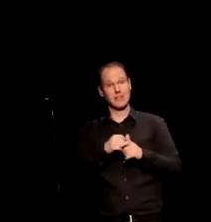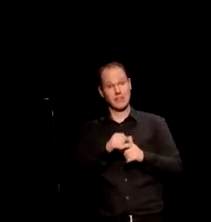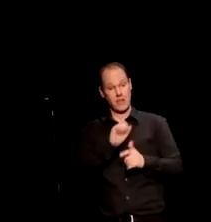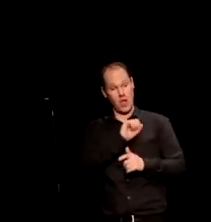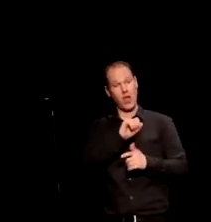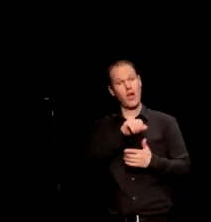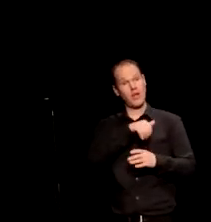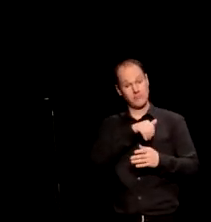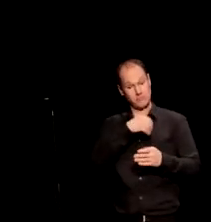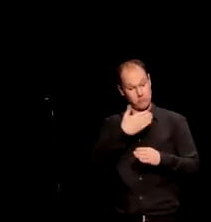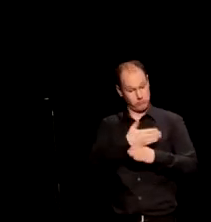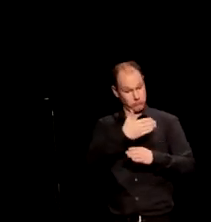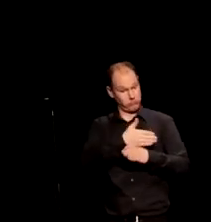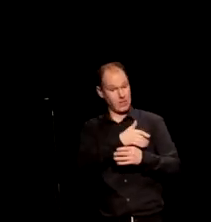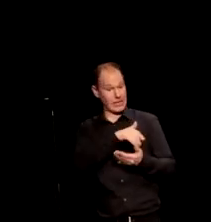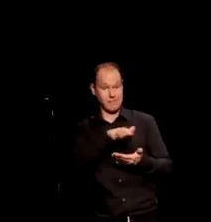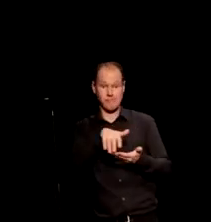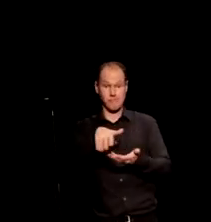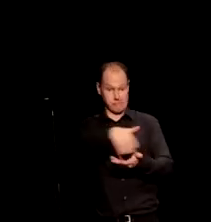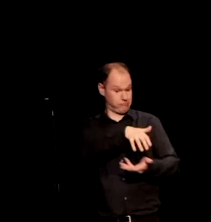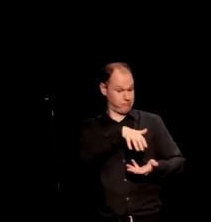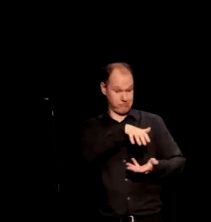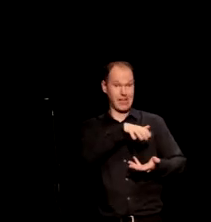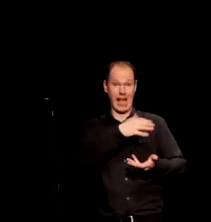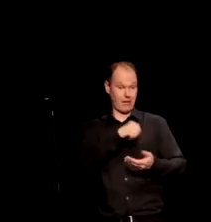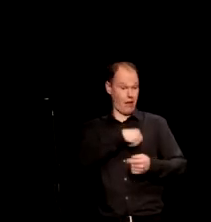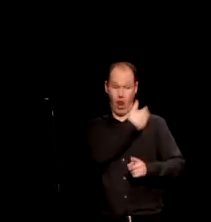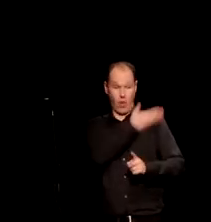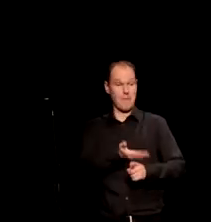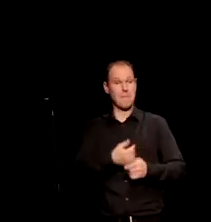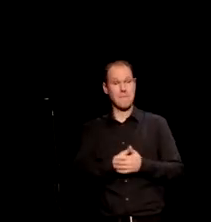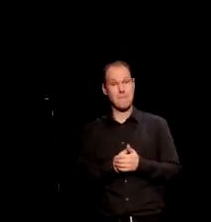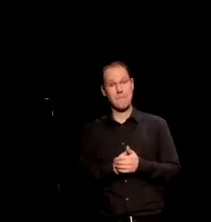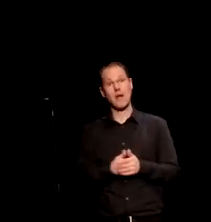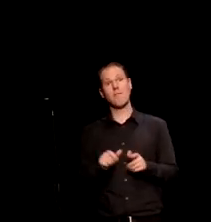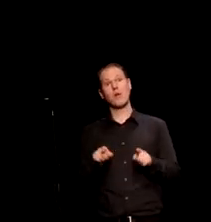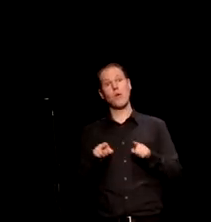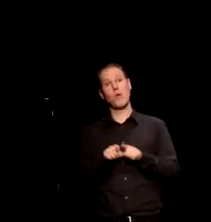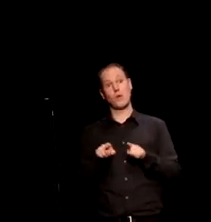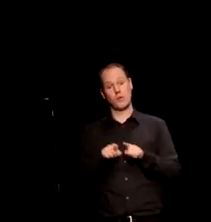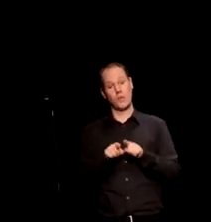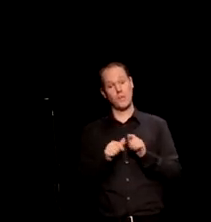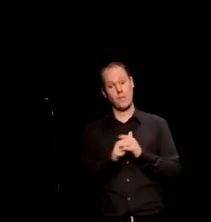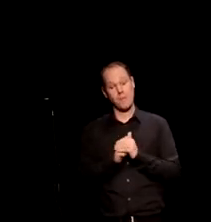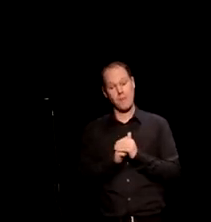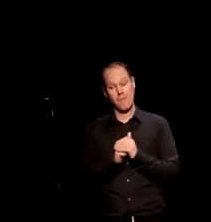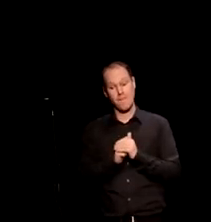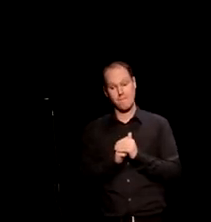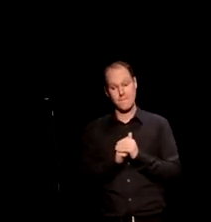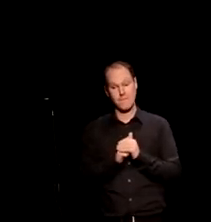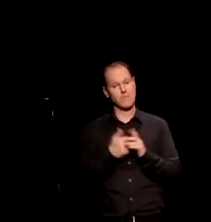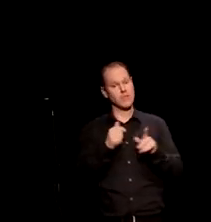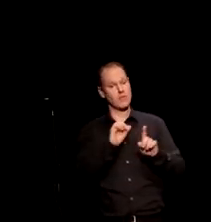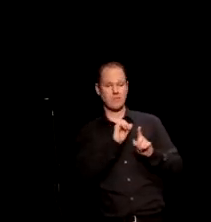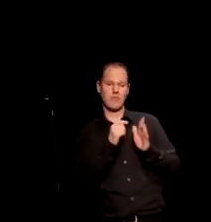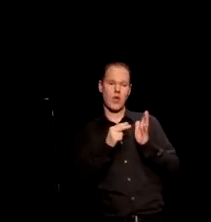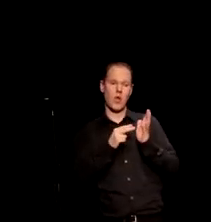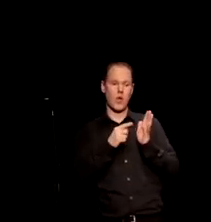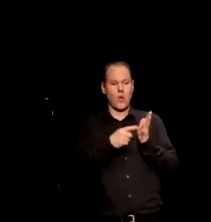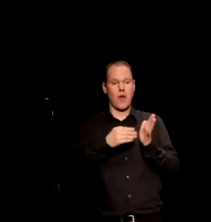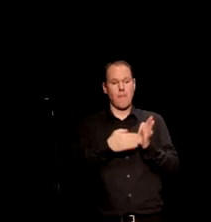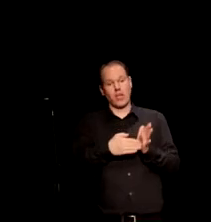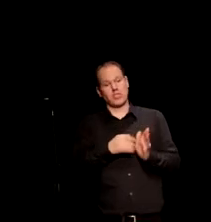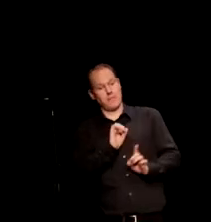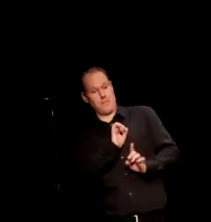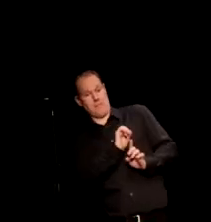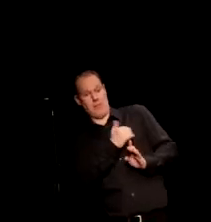her poetry. But also, I think it's important that when we're kind of looking at people like Uni Marson, that we